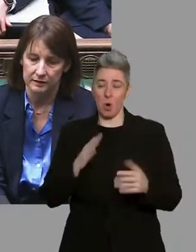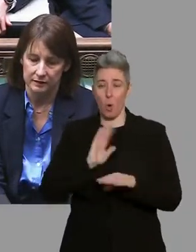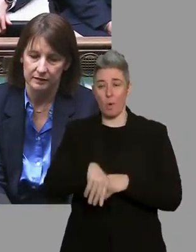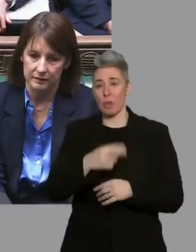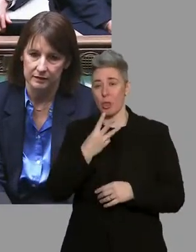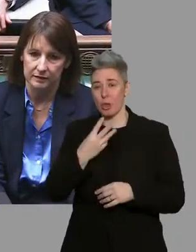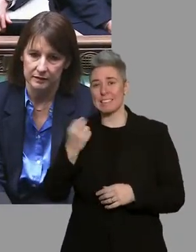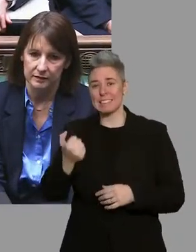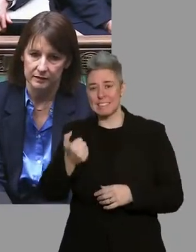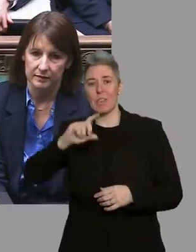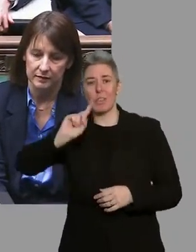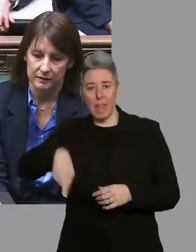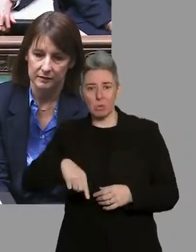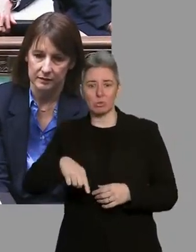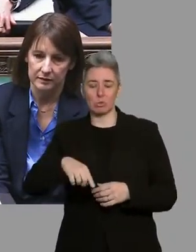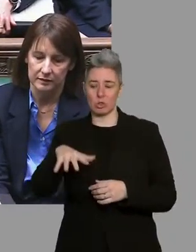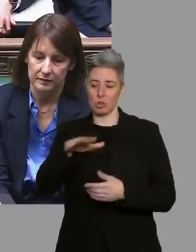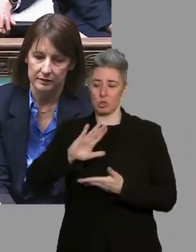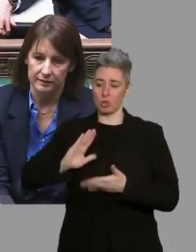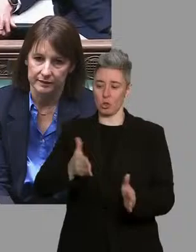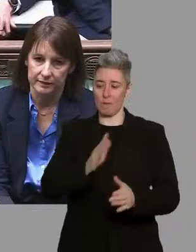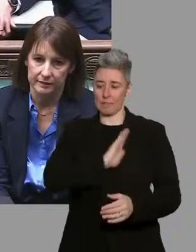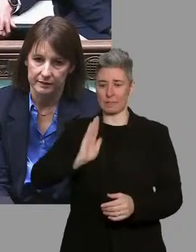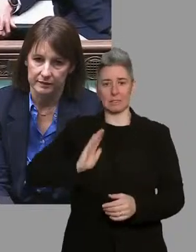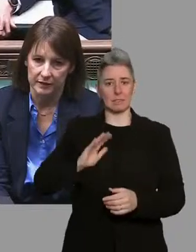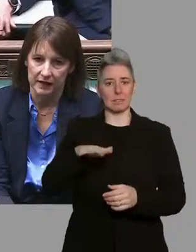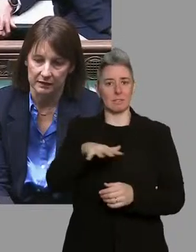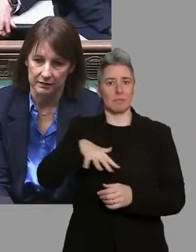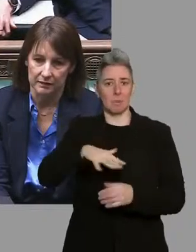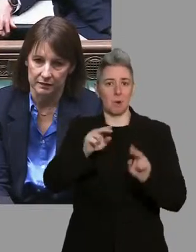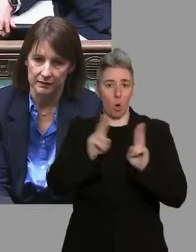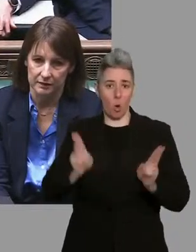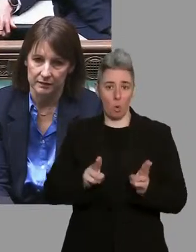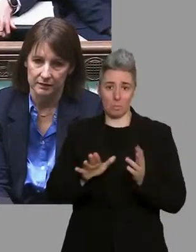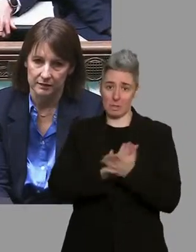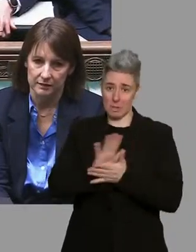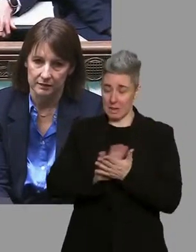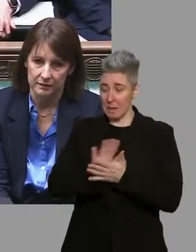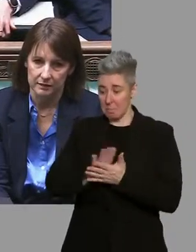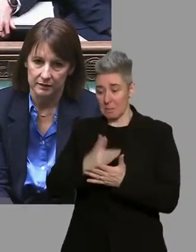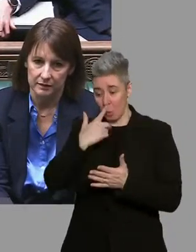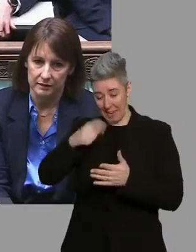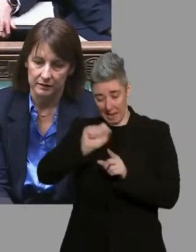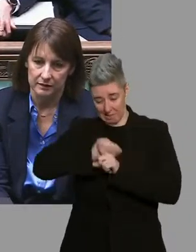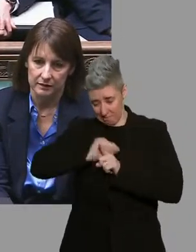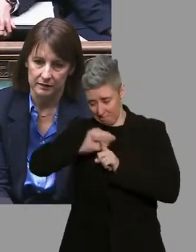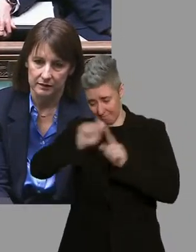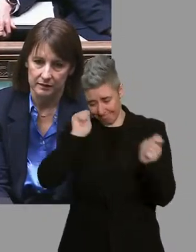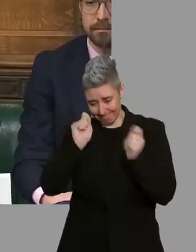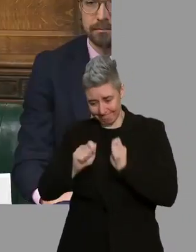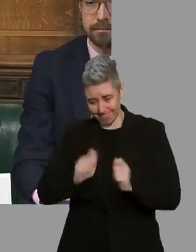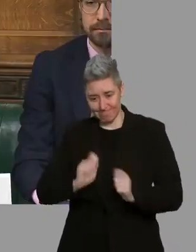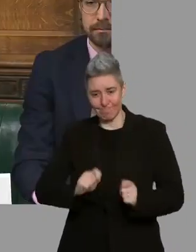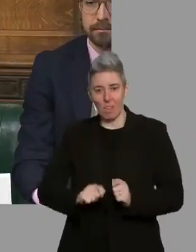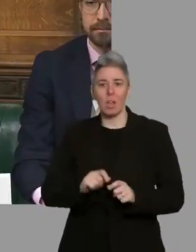around £230 million per year in rent, and of course it follows the largest pay rise for the armed forces in over 20